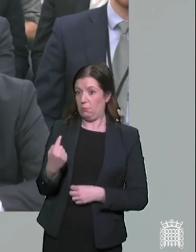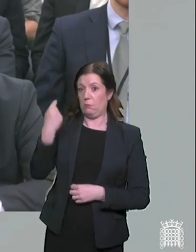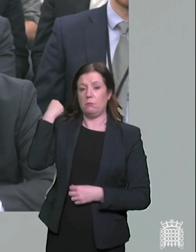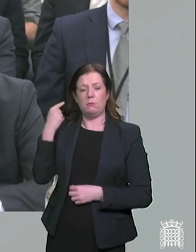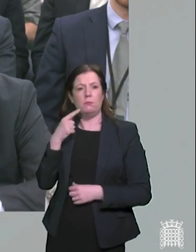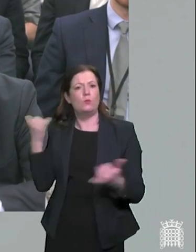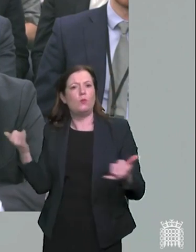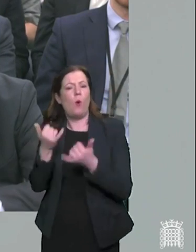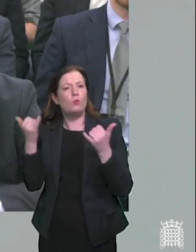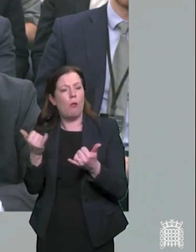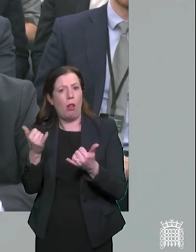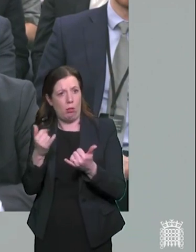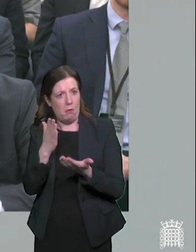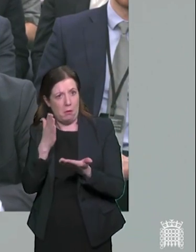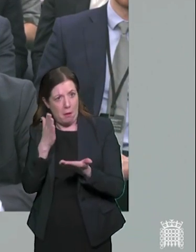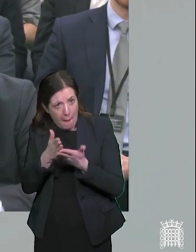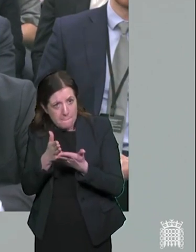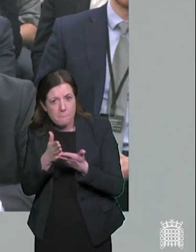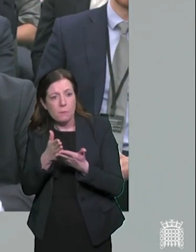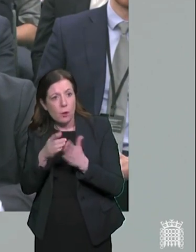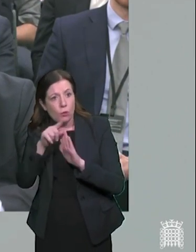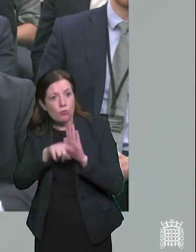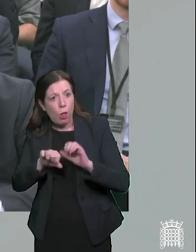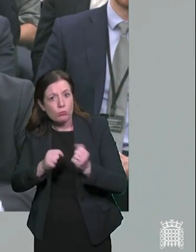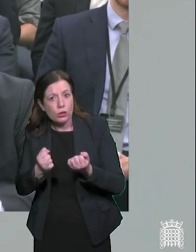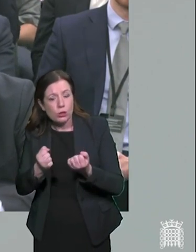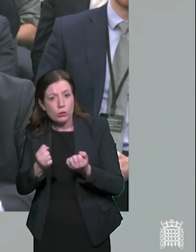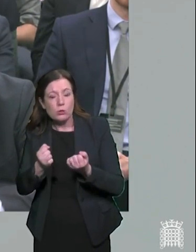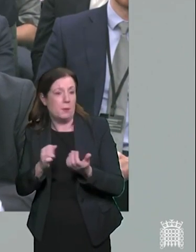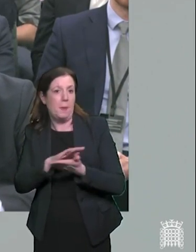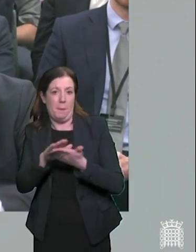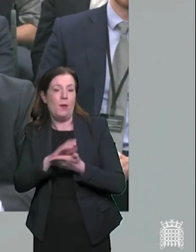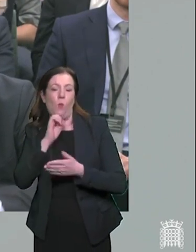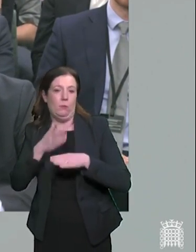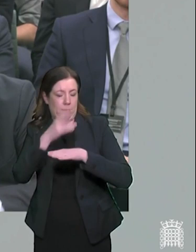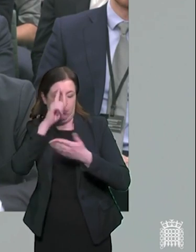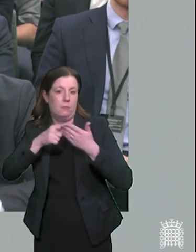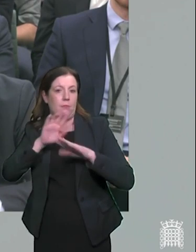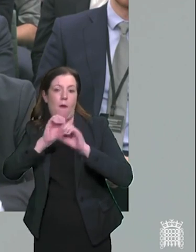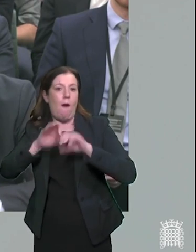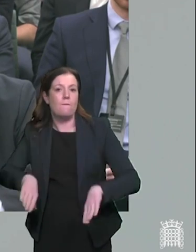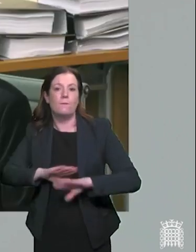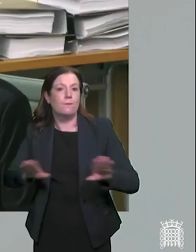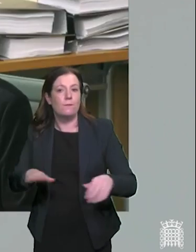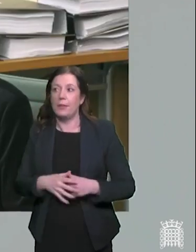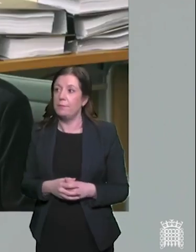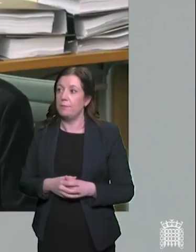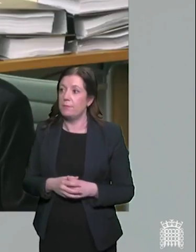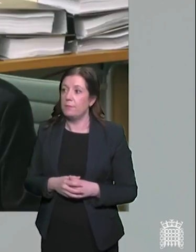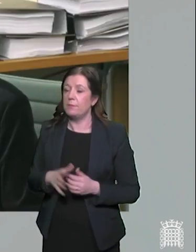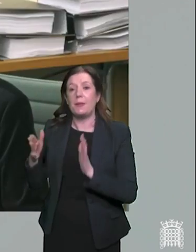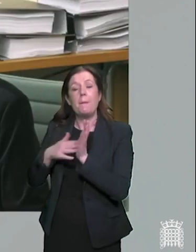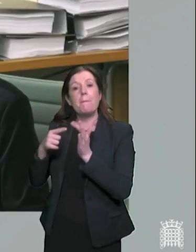purely social and therefore against the rules, it is inconceivable that it would have gone ahead. The Metropolitan Police